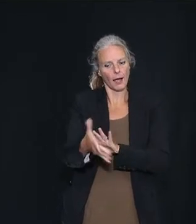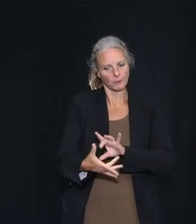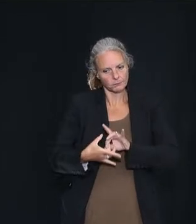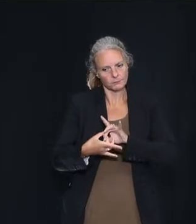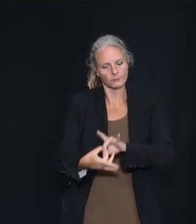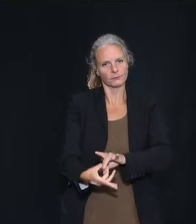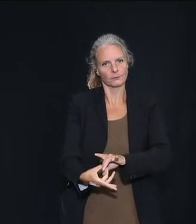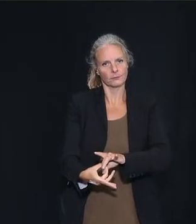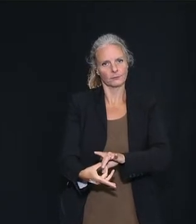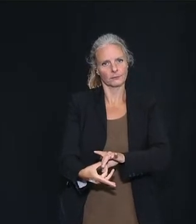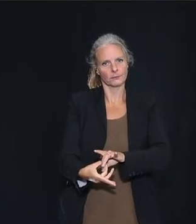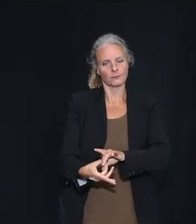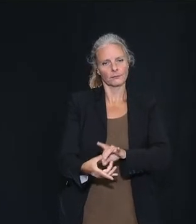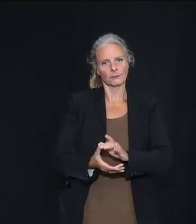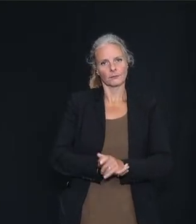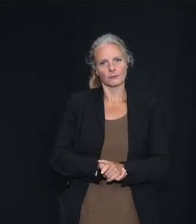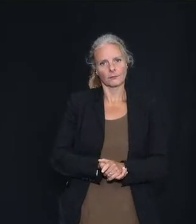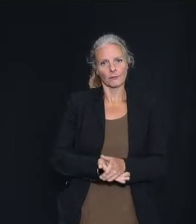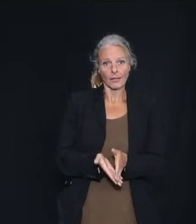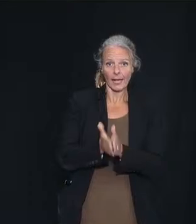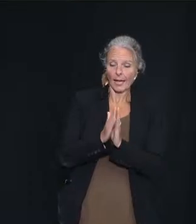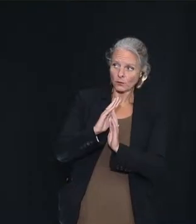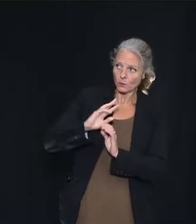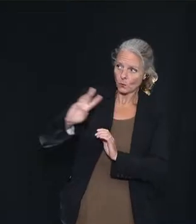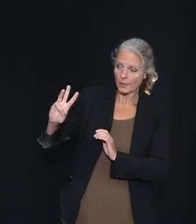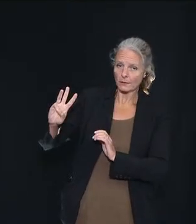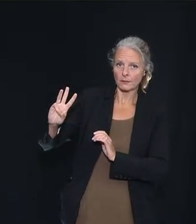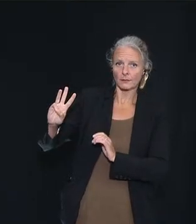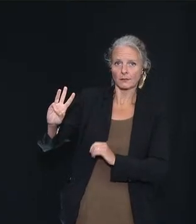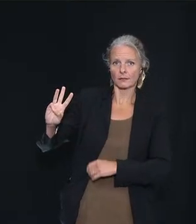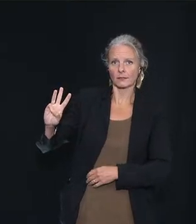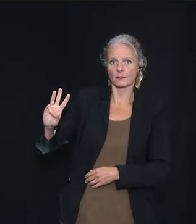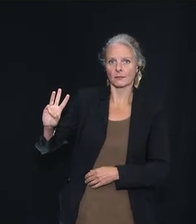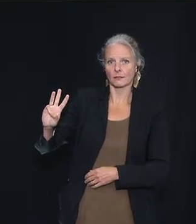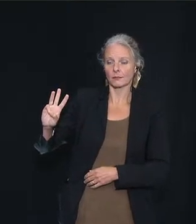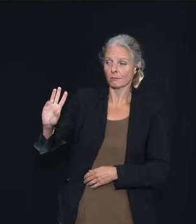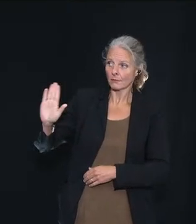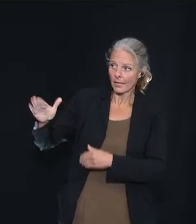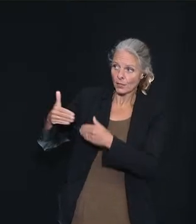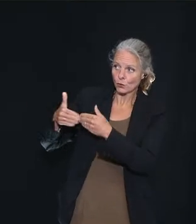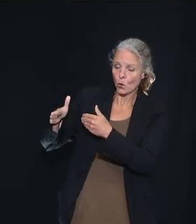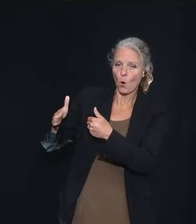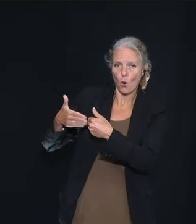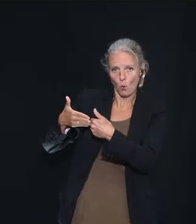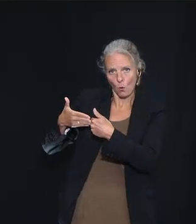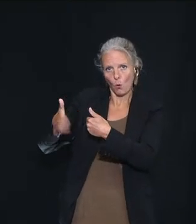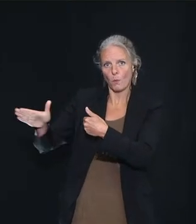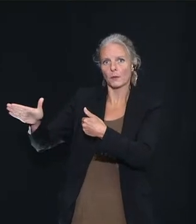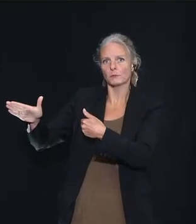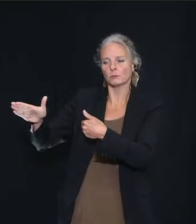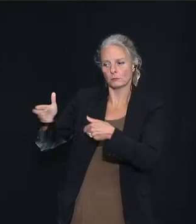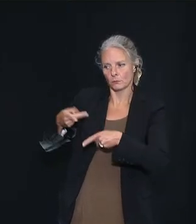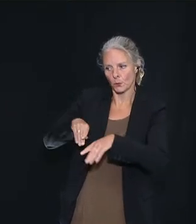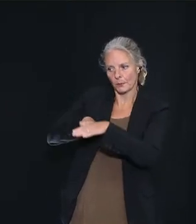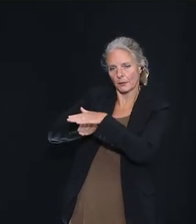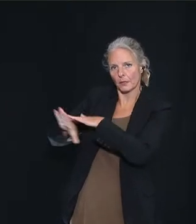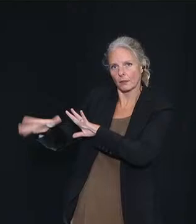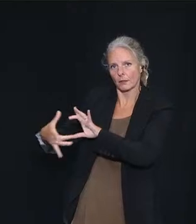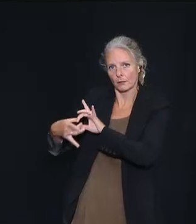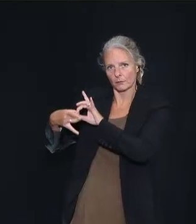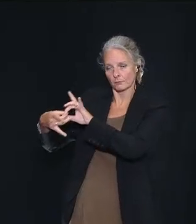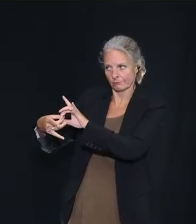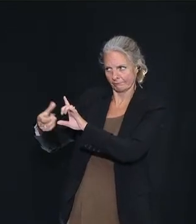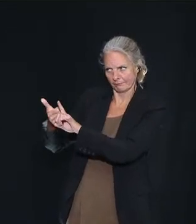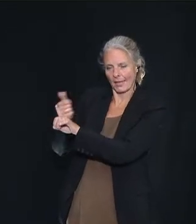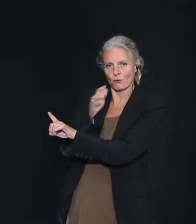to that direction. I will ask the western direction to open that door, the grandmother